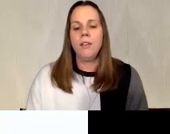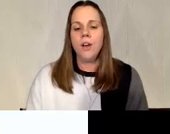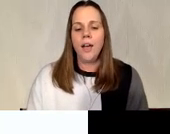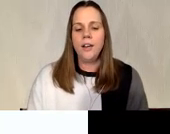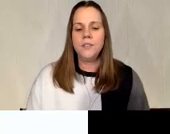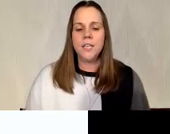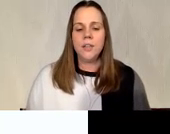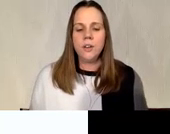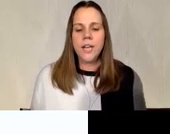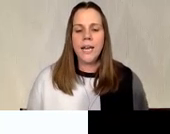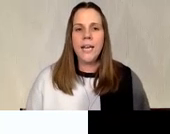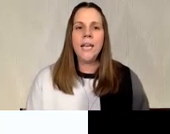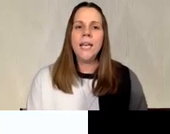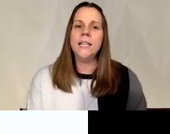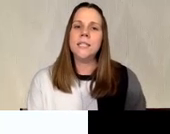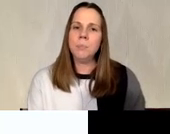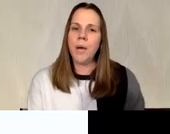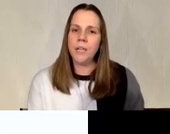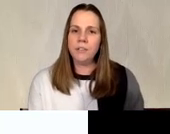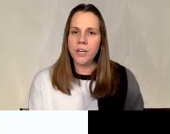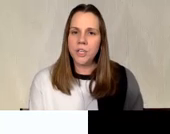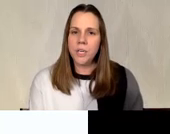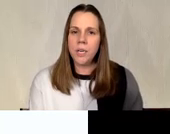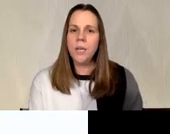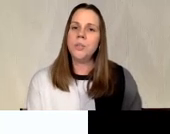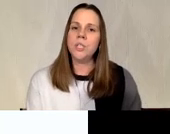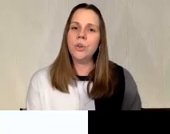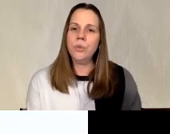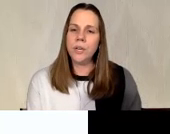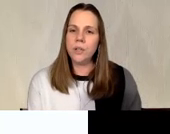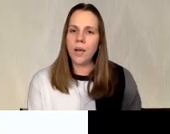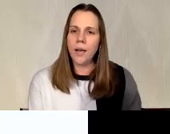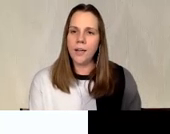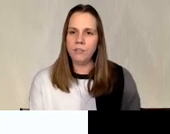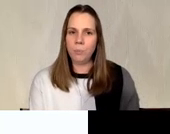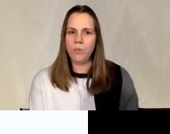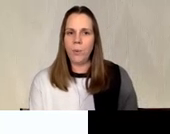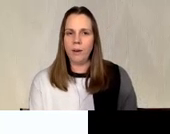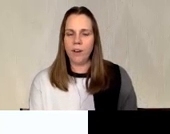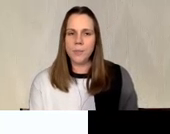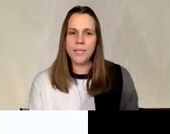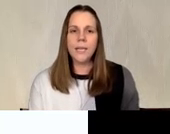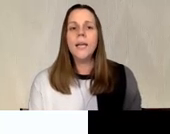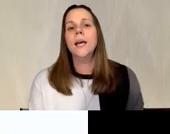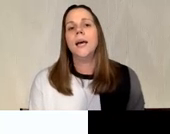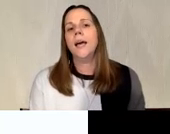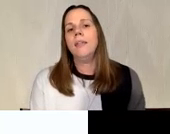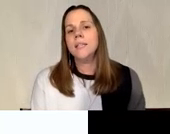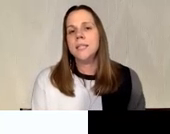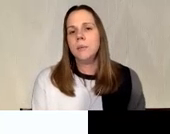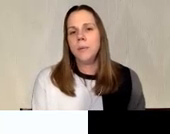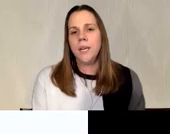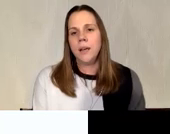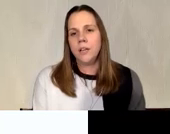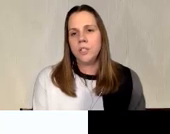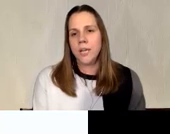The other cognitive skill they're gaining is symbolic function, which is a critical cognitive prerequisite. And this